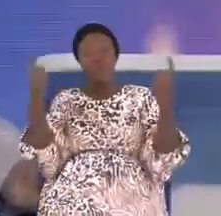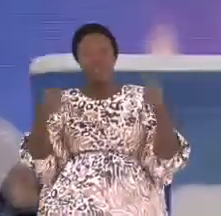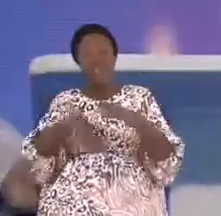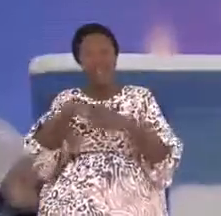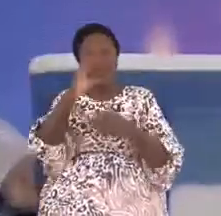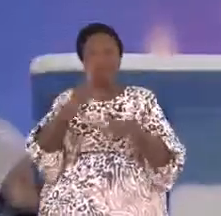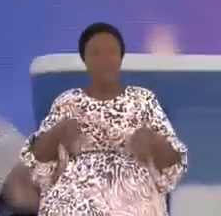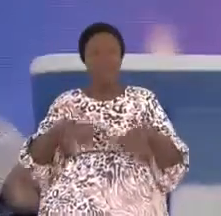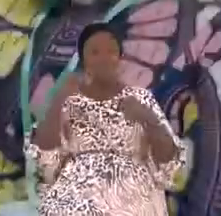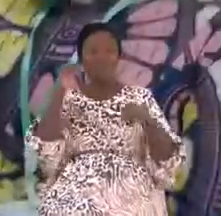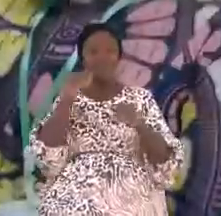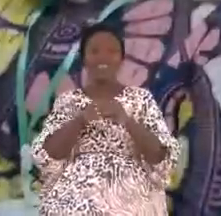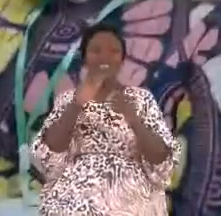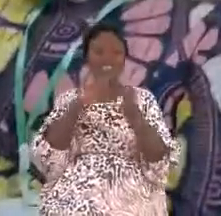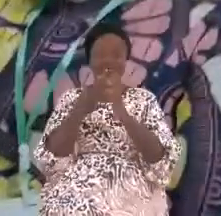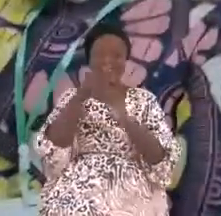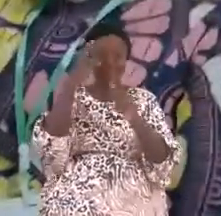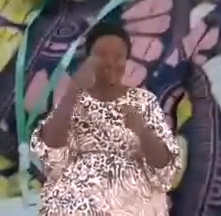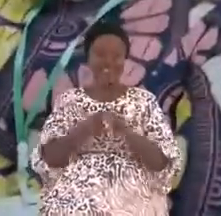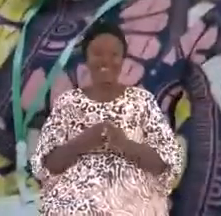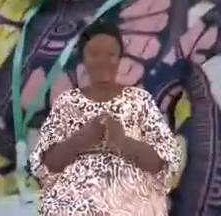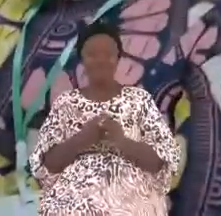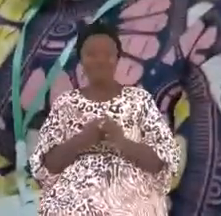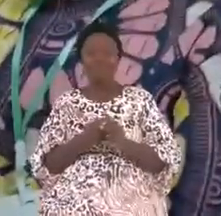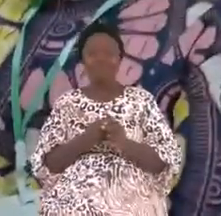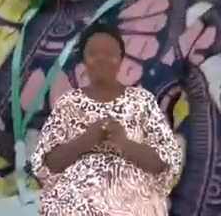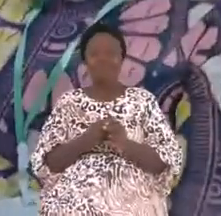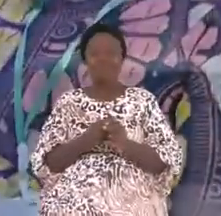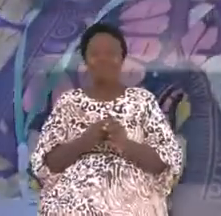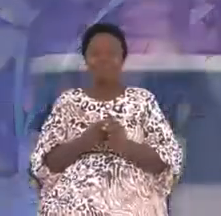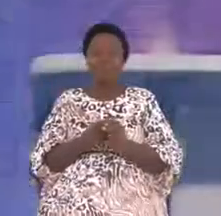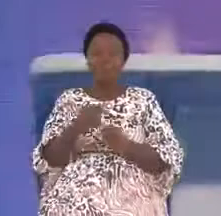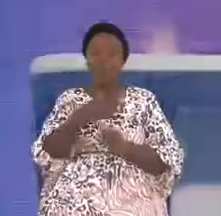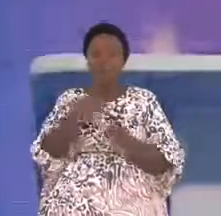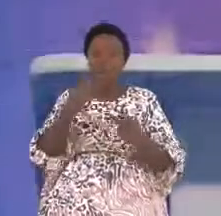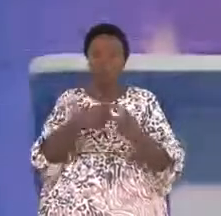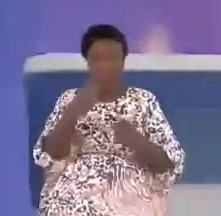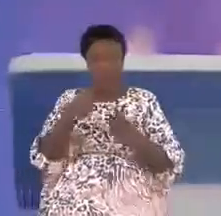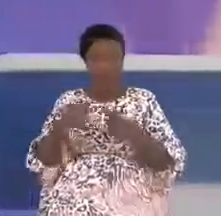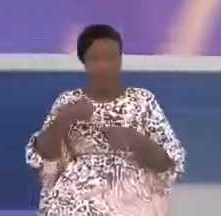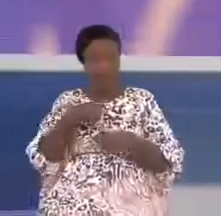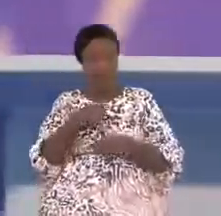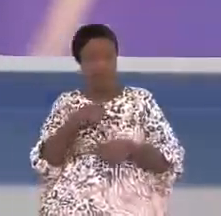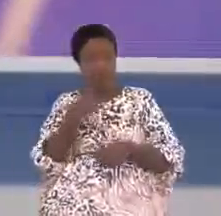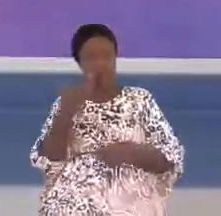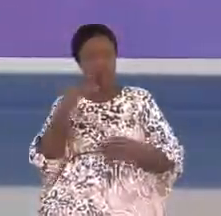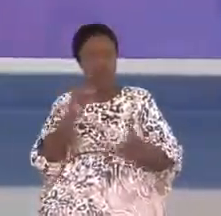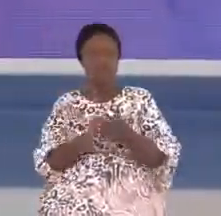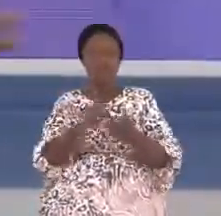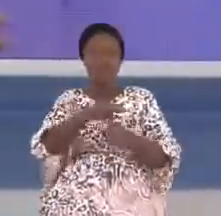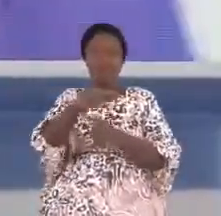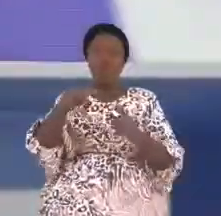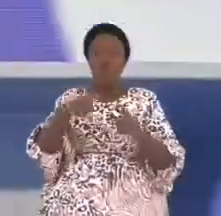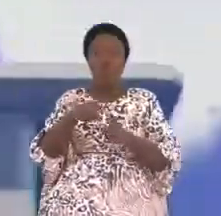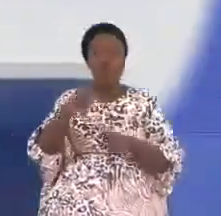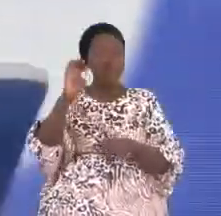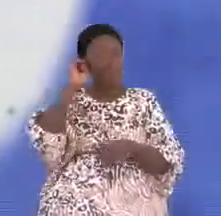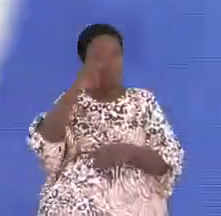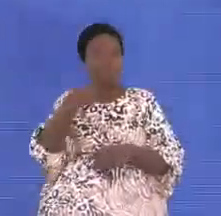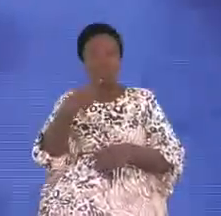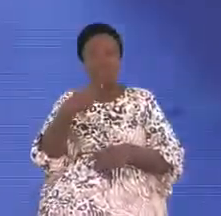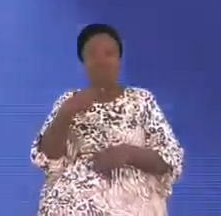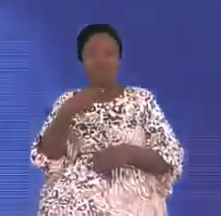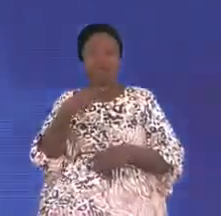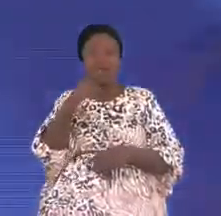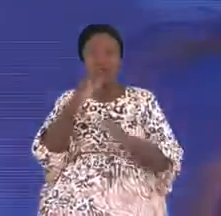life in jesus name and then when church when the sage you pray